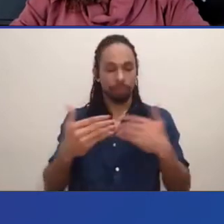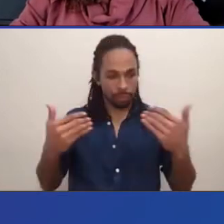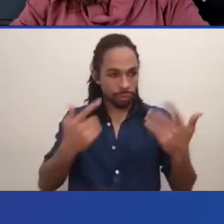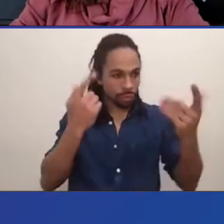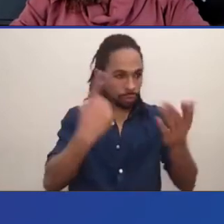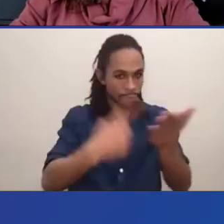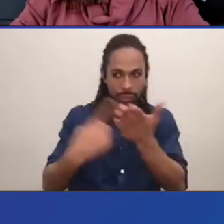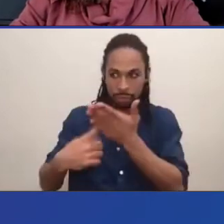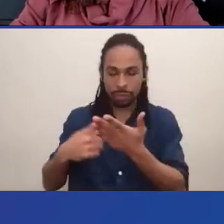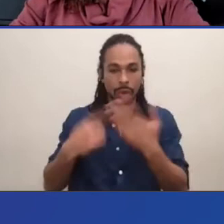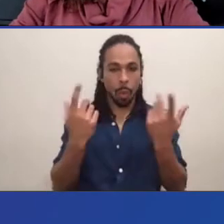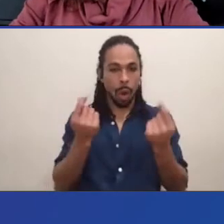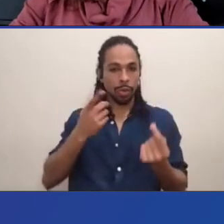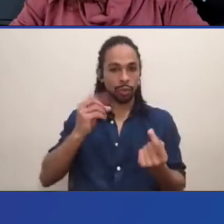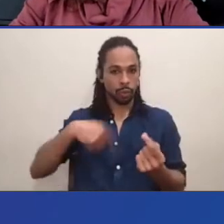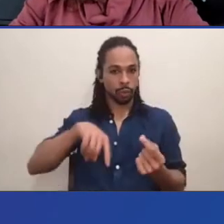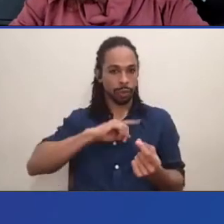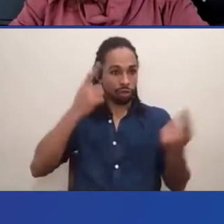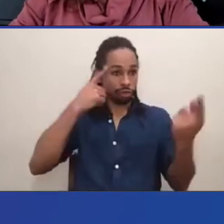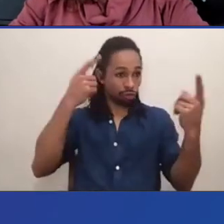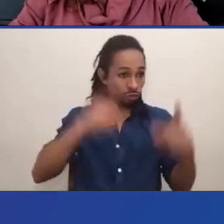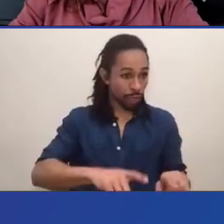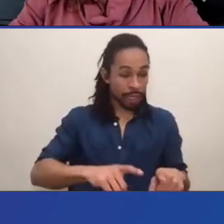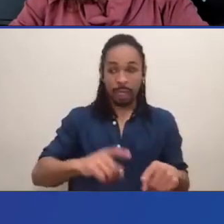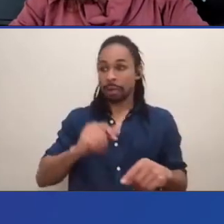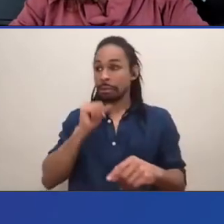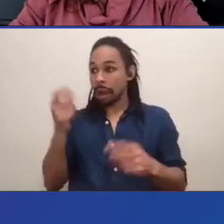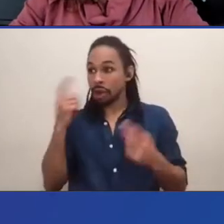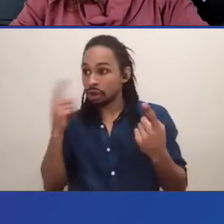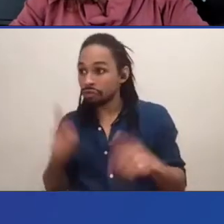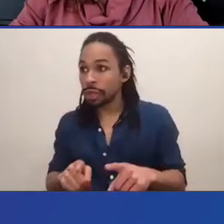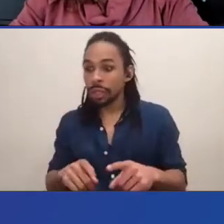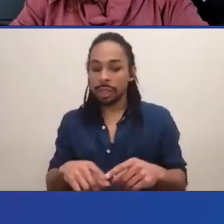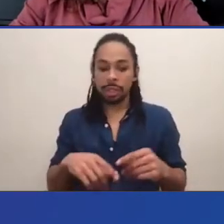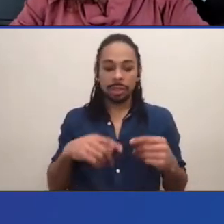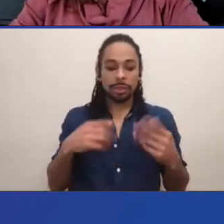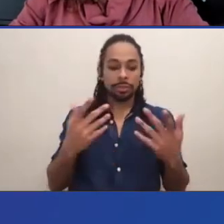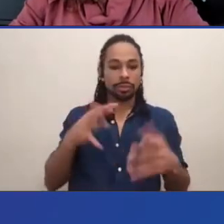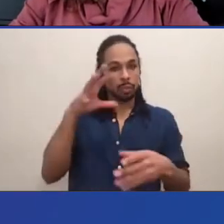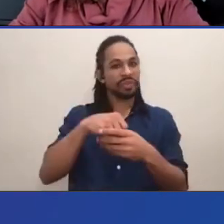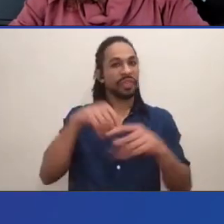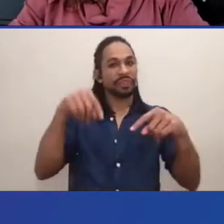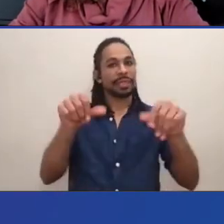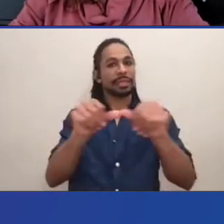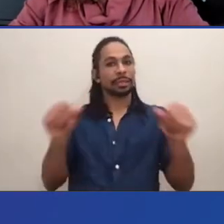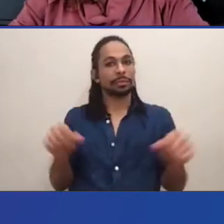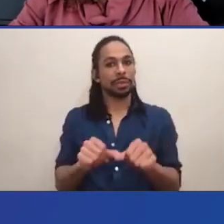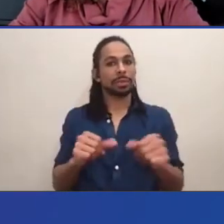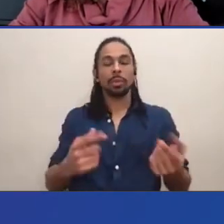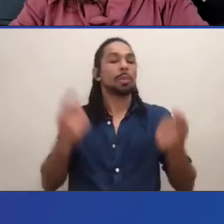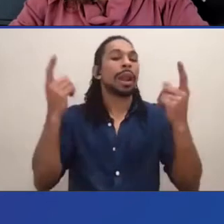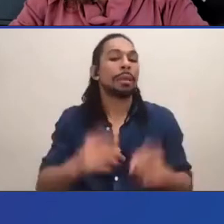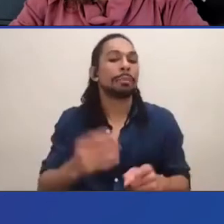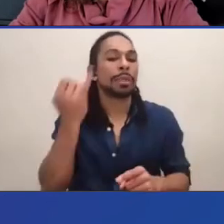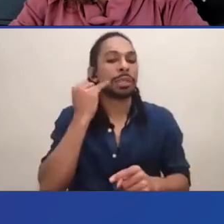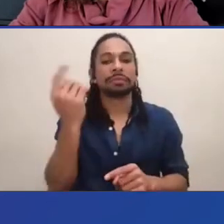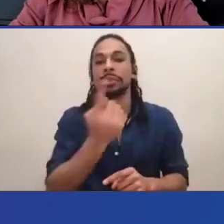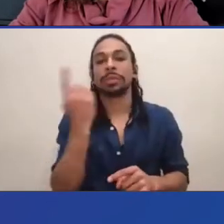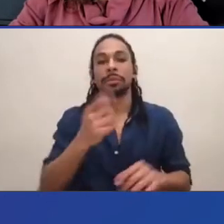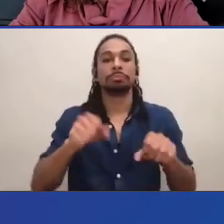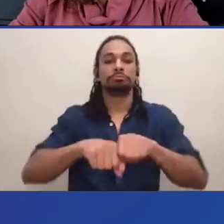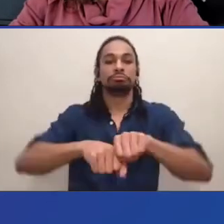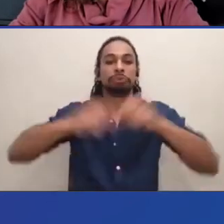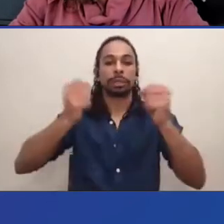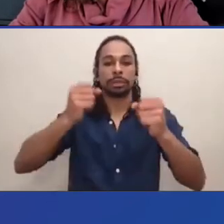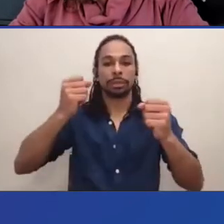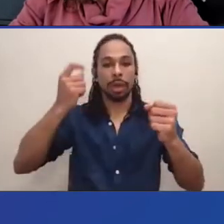campaign or small actions that you're doing? What do we agree upon in this space? What happens if someone breaks those agreements? How